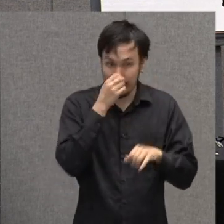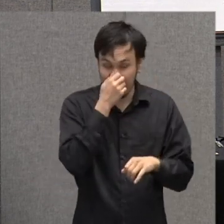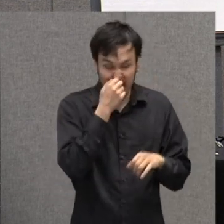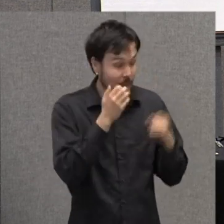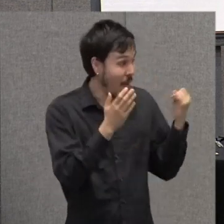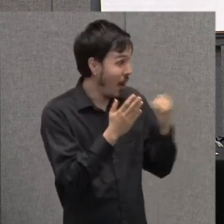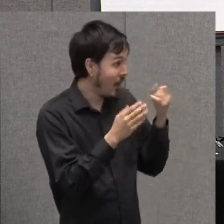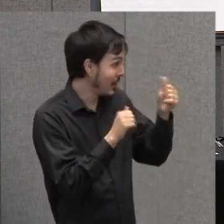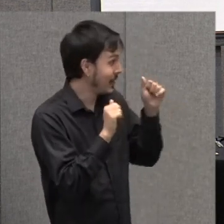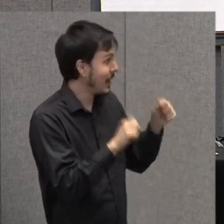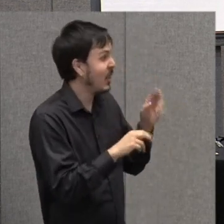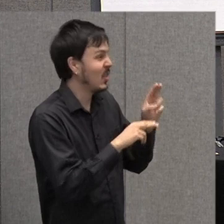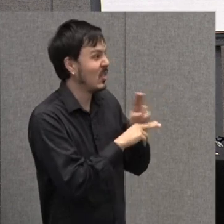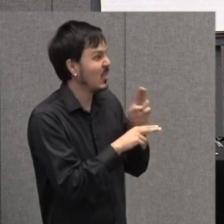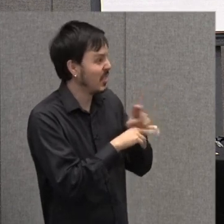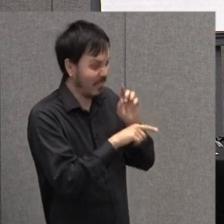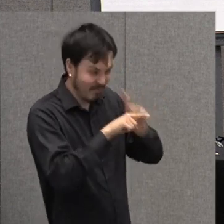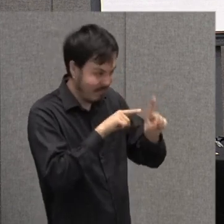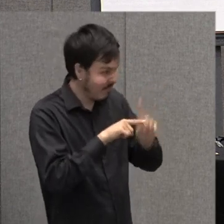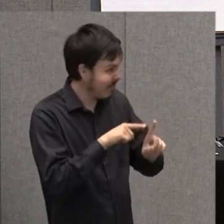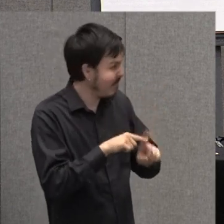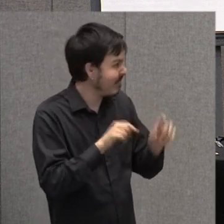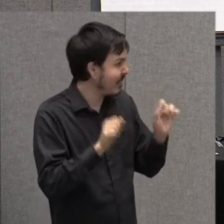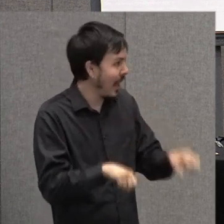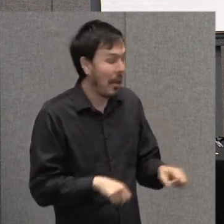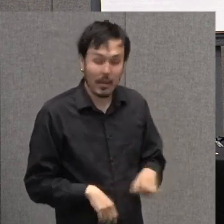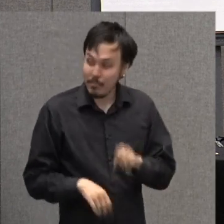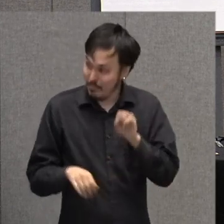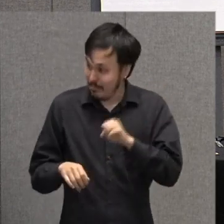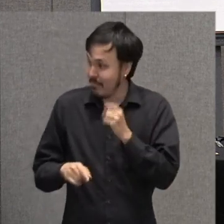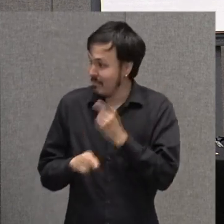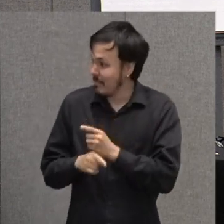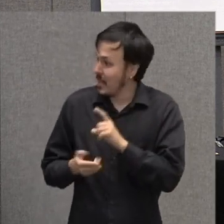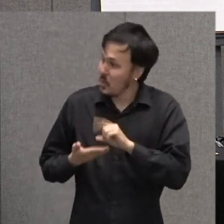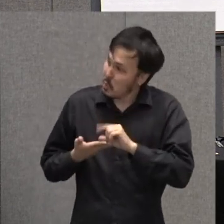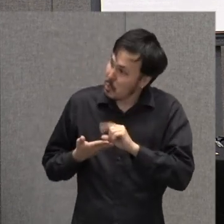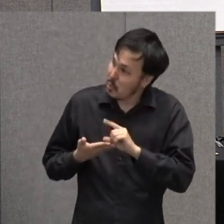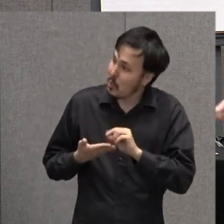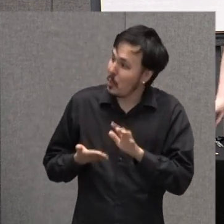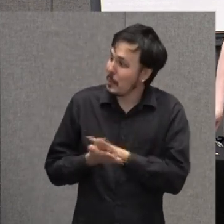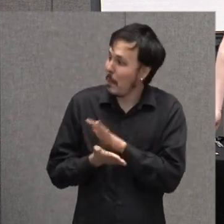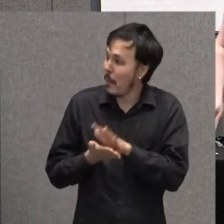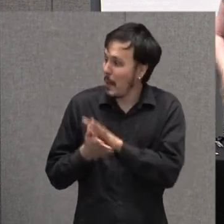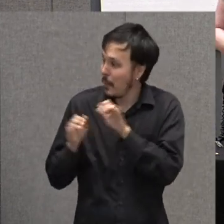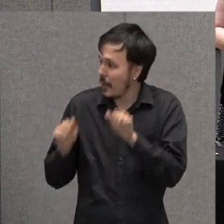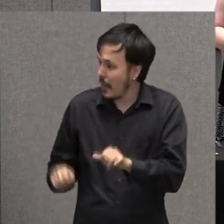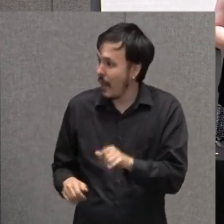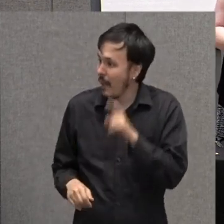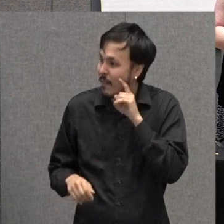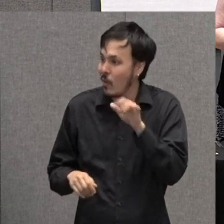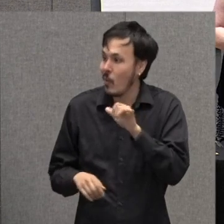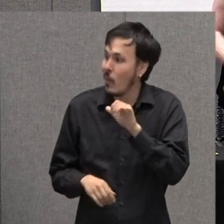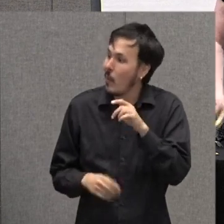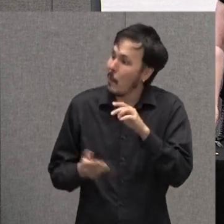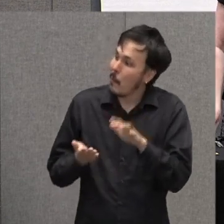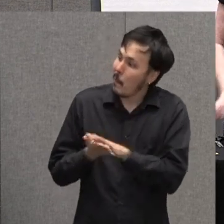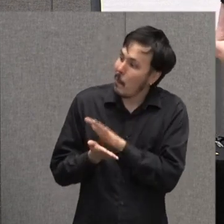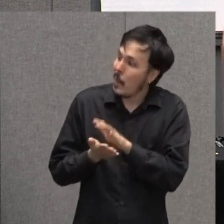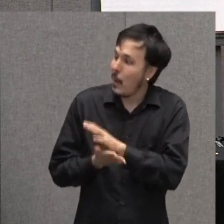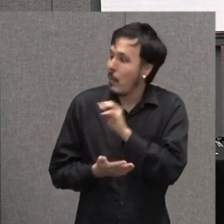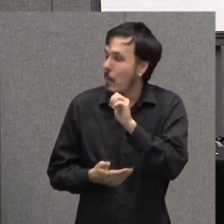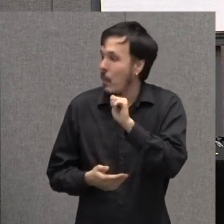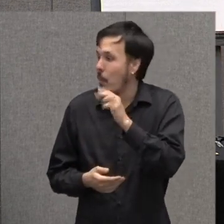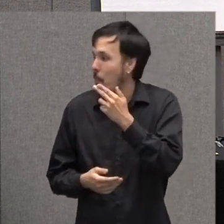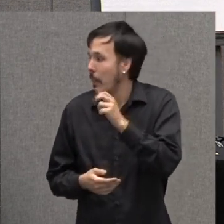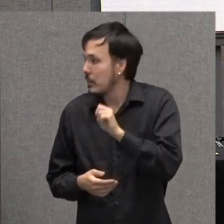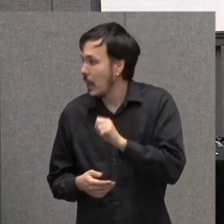can really use anything. I know, you really can. I mean, newspaper? You can use newspaper for paper mache. You just have